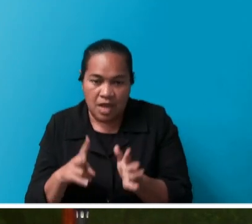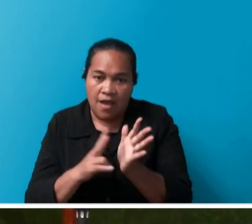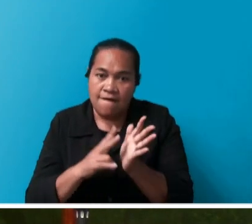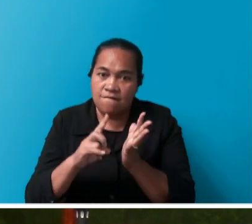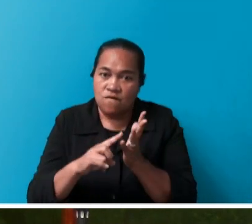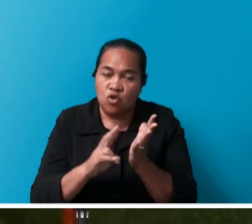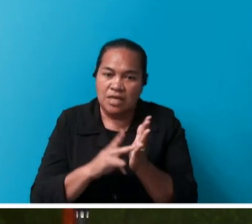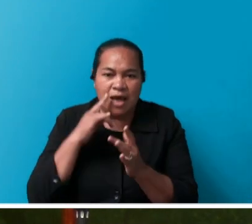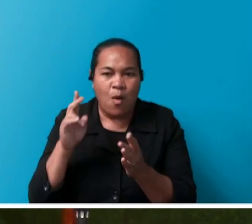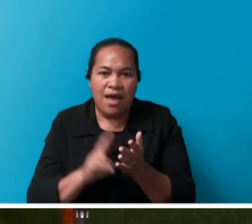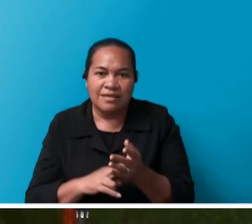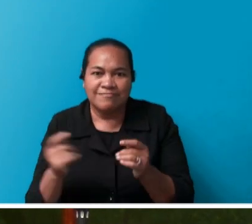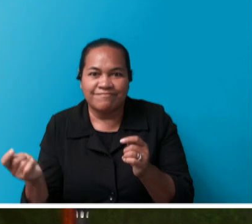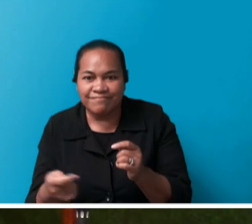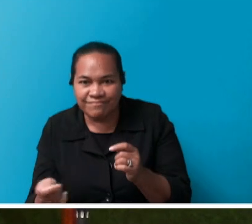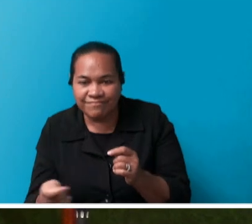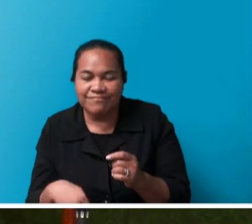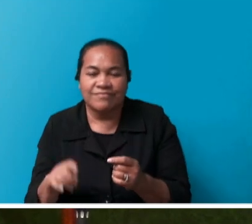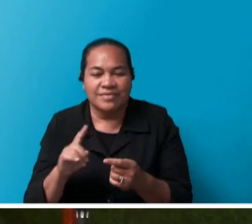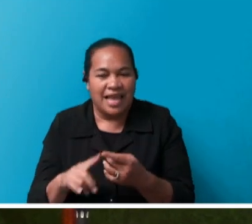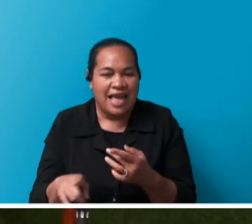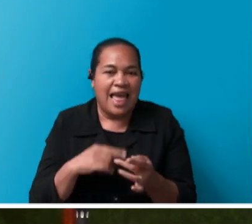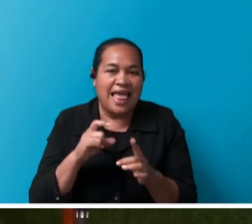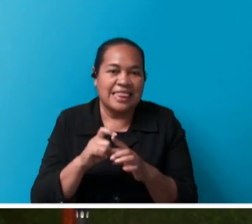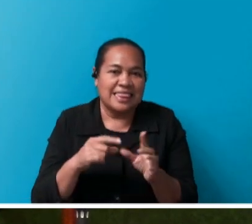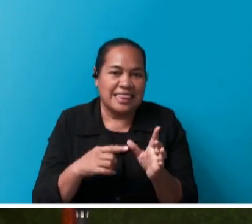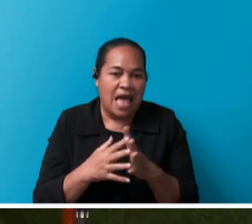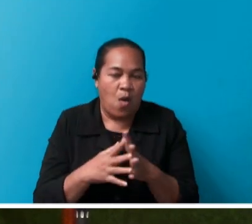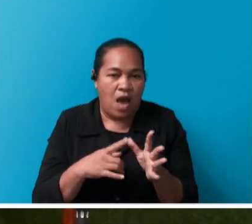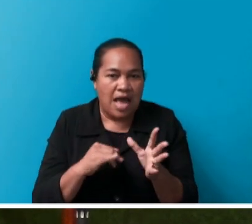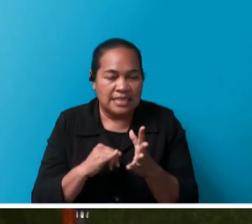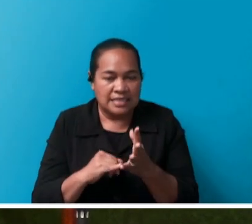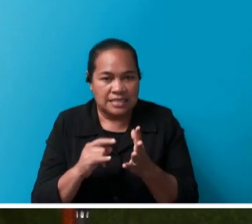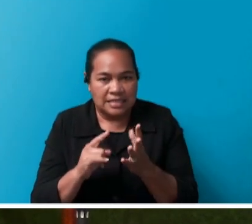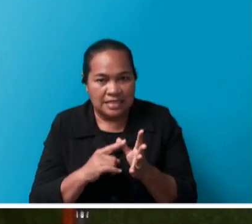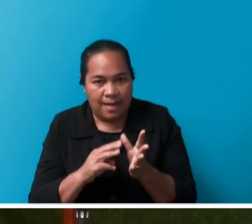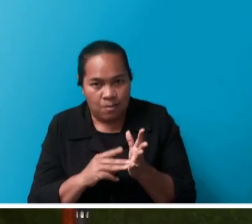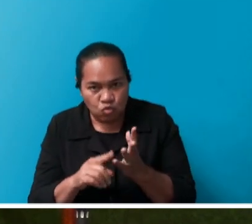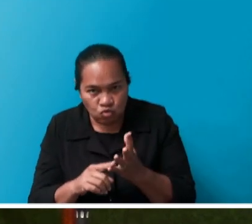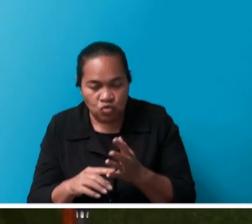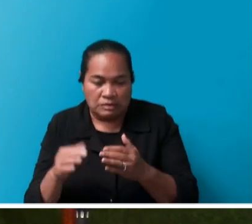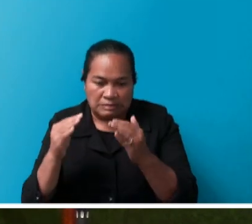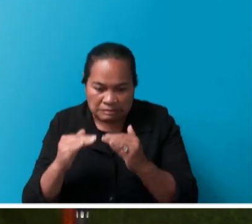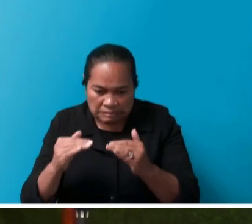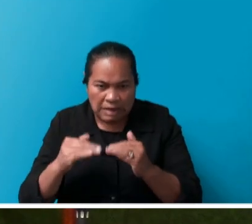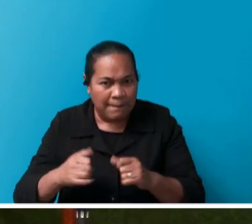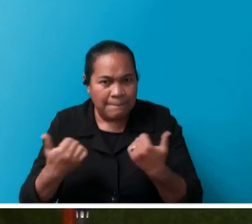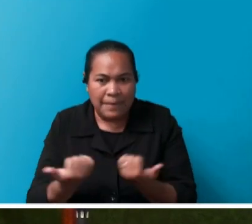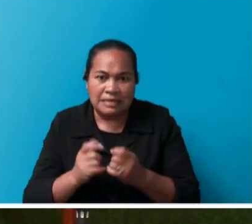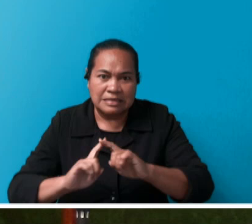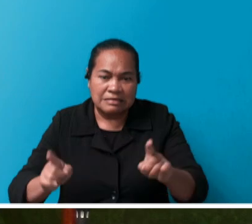Hospital, Dao Samu Clinic Extension as well. In addition, Mr. Speaker, sir, the Ministry of Health has completed